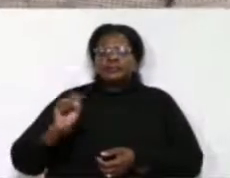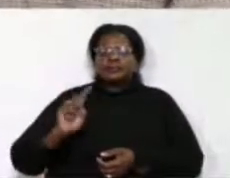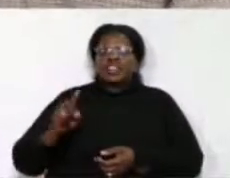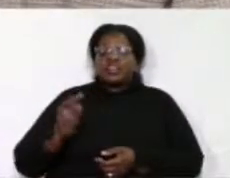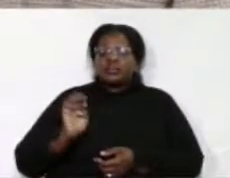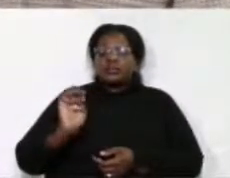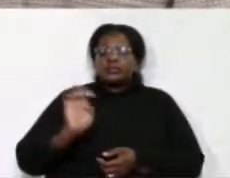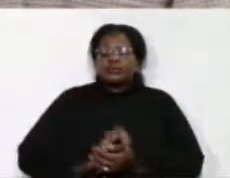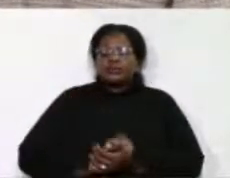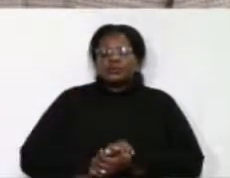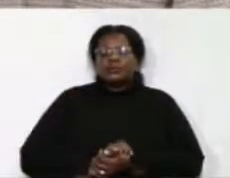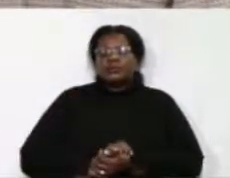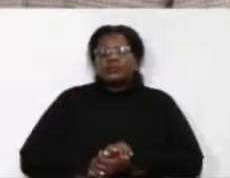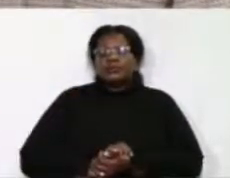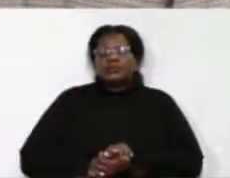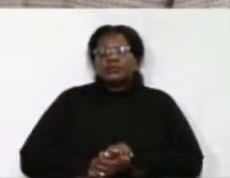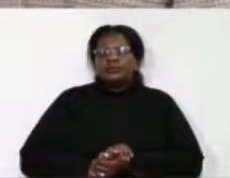off than you think.